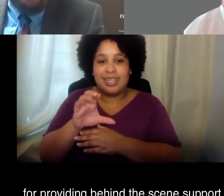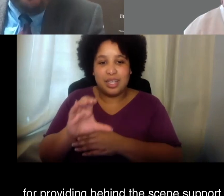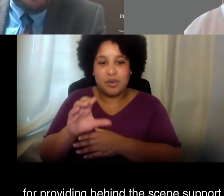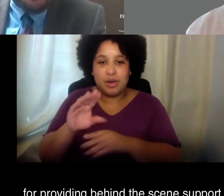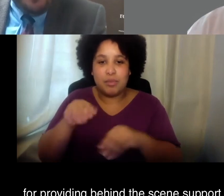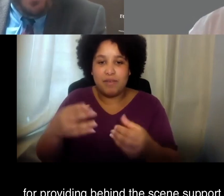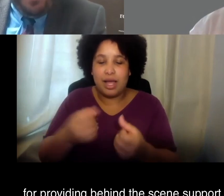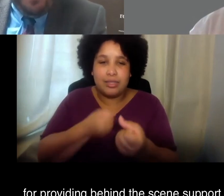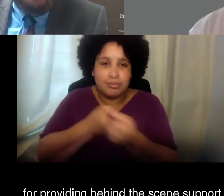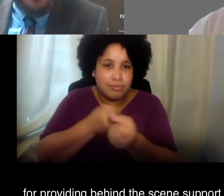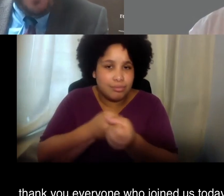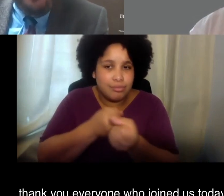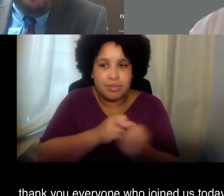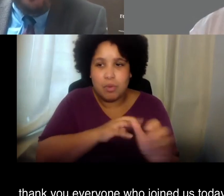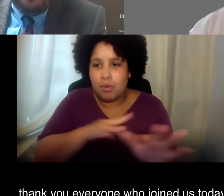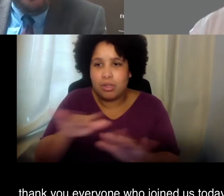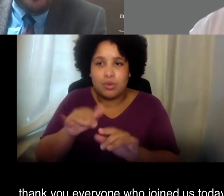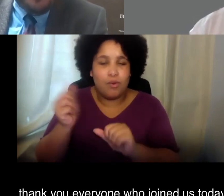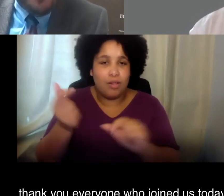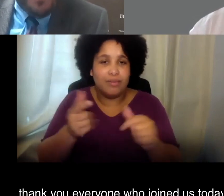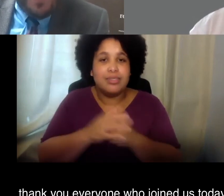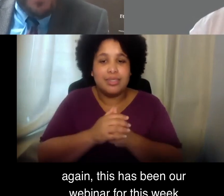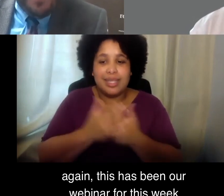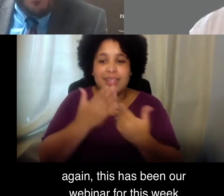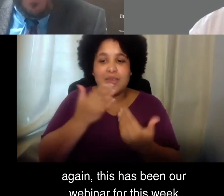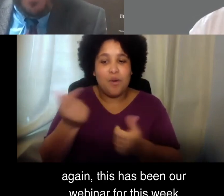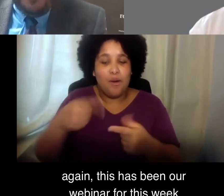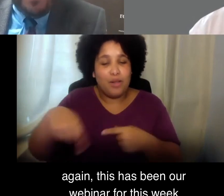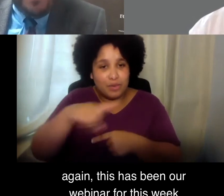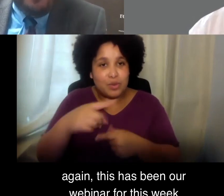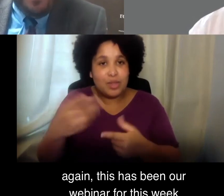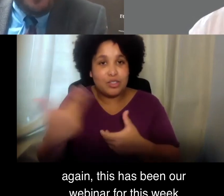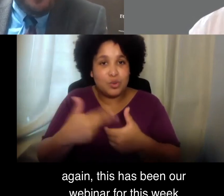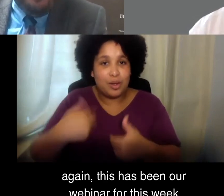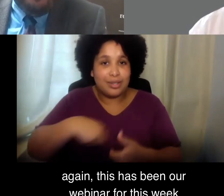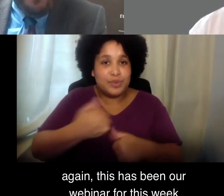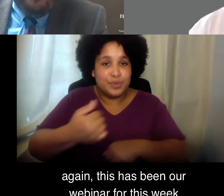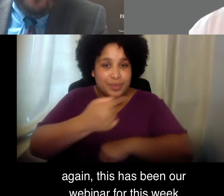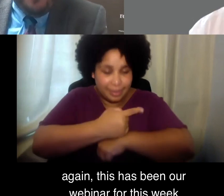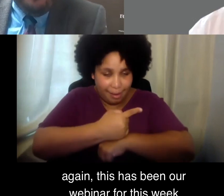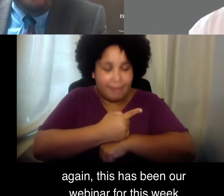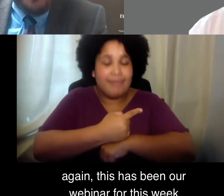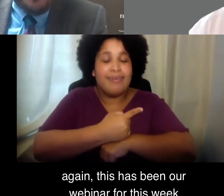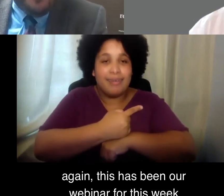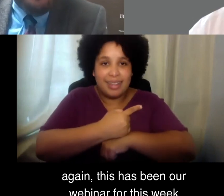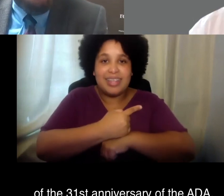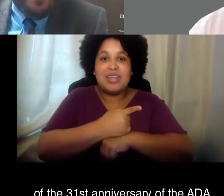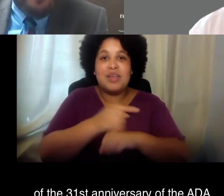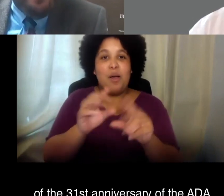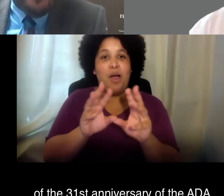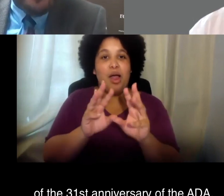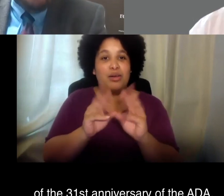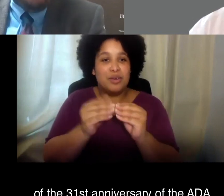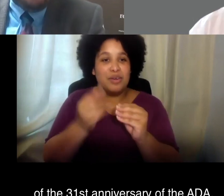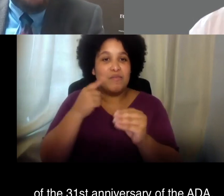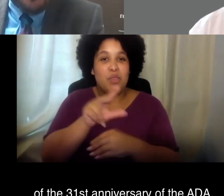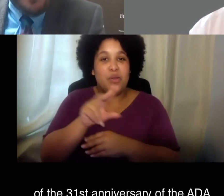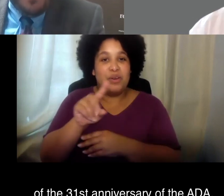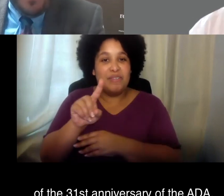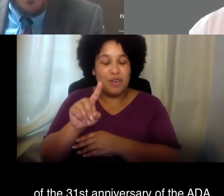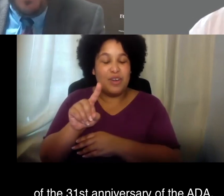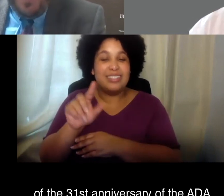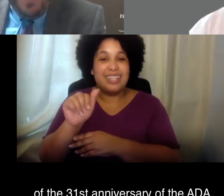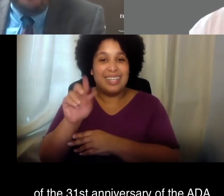scenes support. Thank you everyone who joined us today. Again, this has been, our webinar for this week of the 31st anniversary of